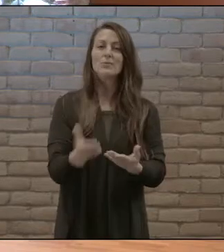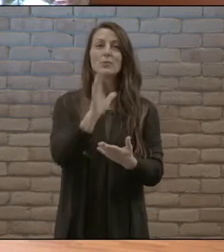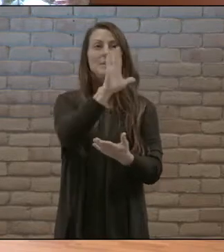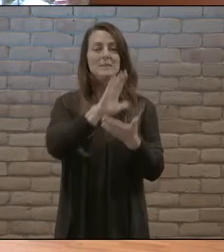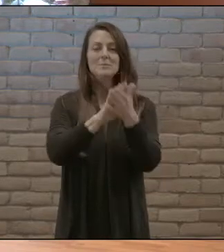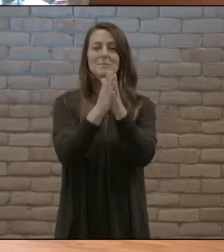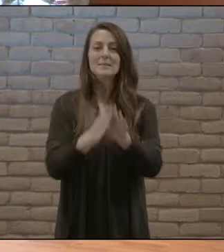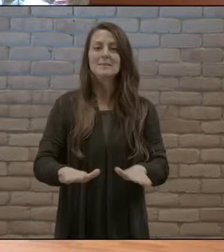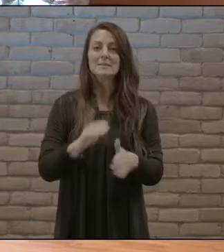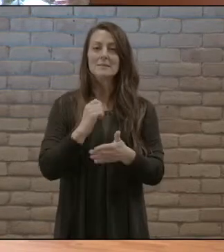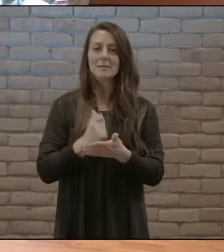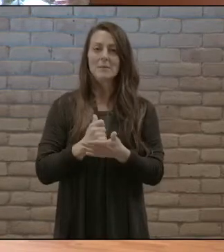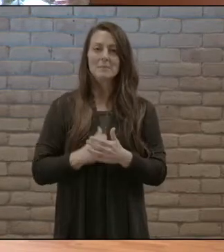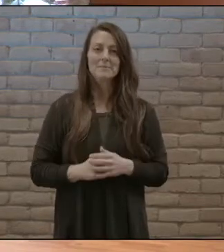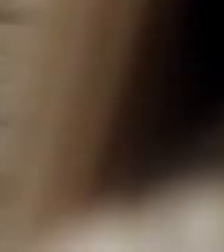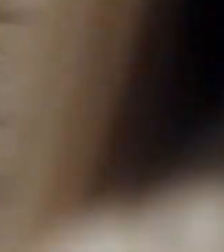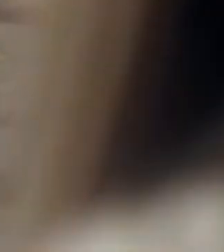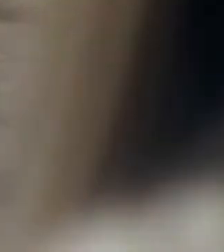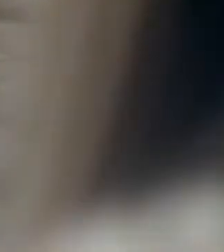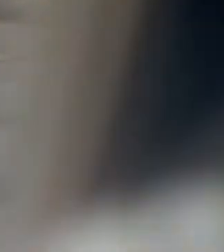peace. Amen.